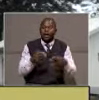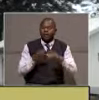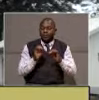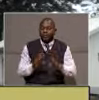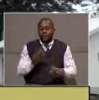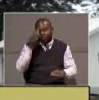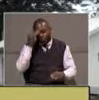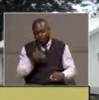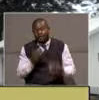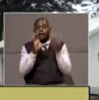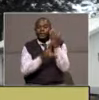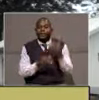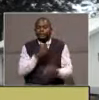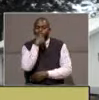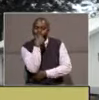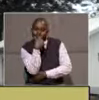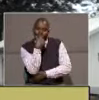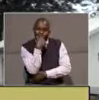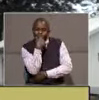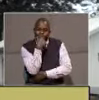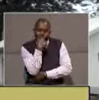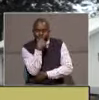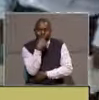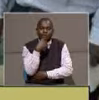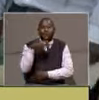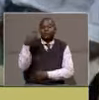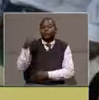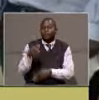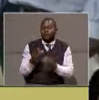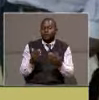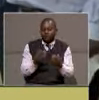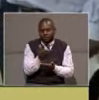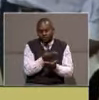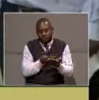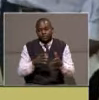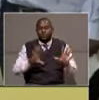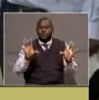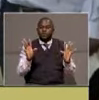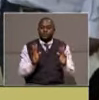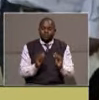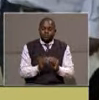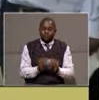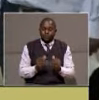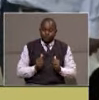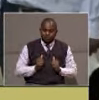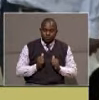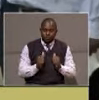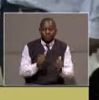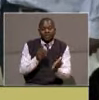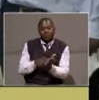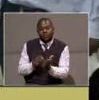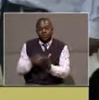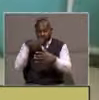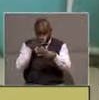because countries are suspicious of each other's standards and processes. The engagement was concluded with a tour of seed laboratories